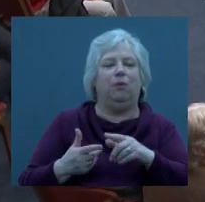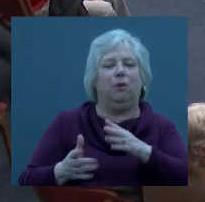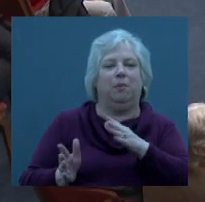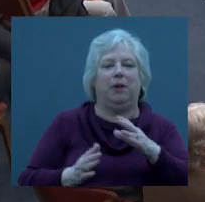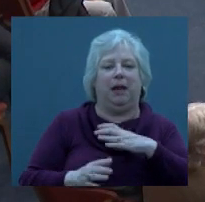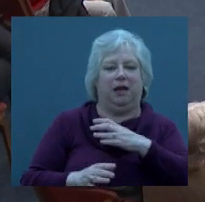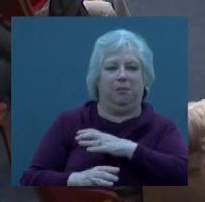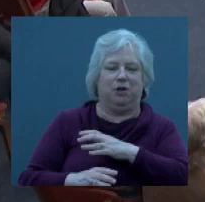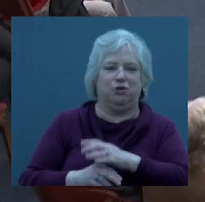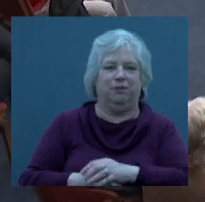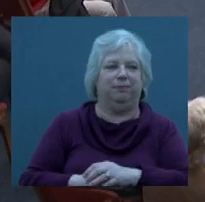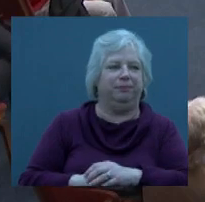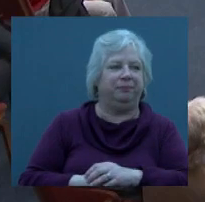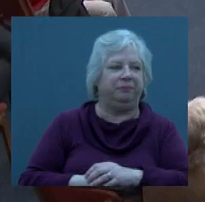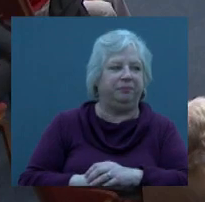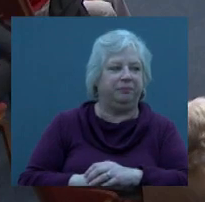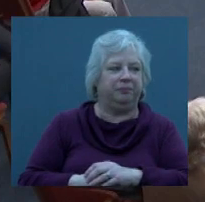that.